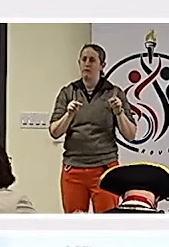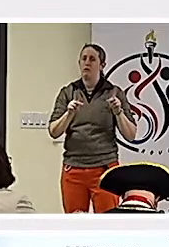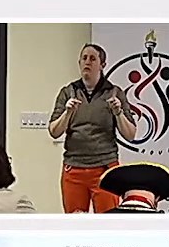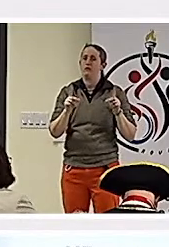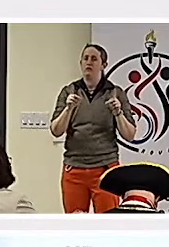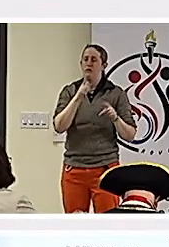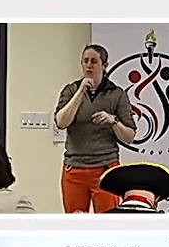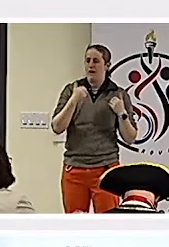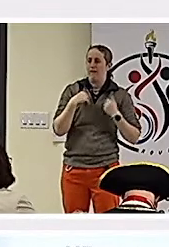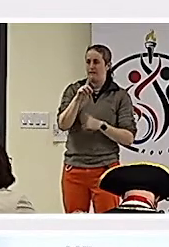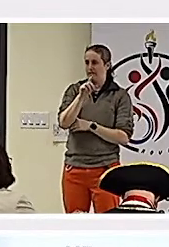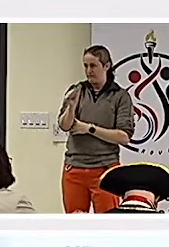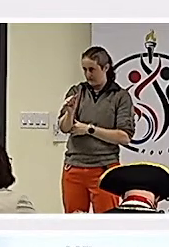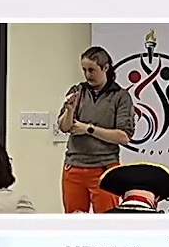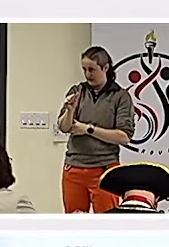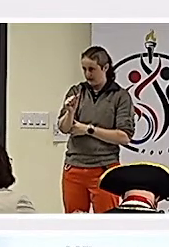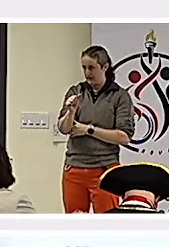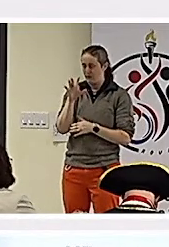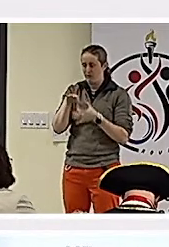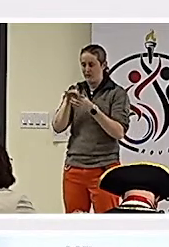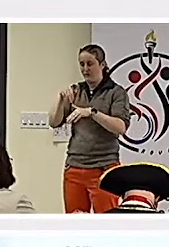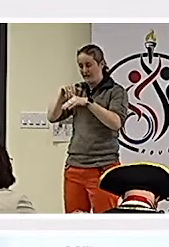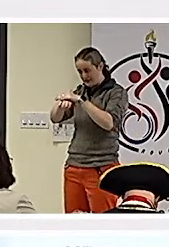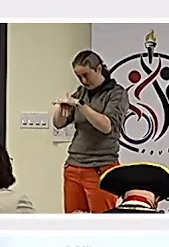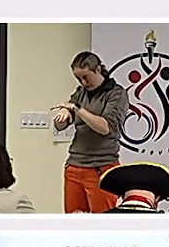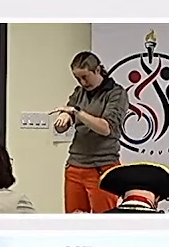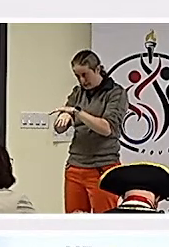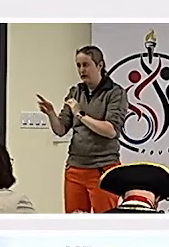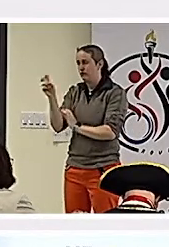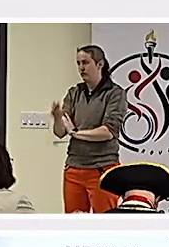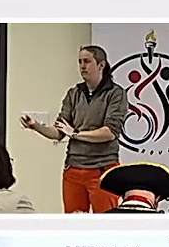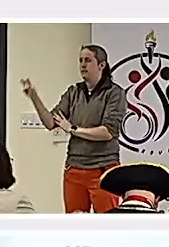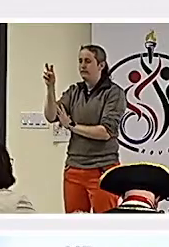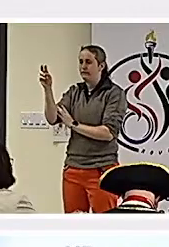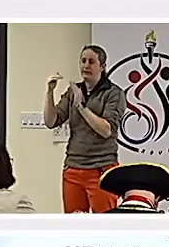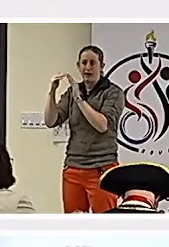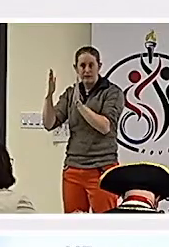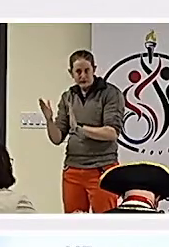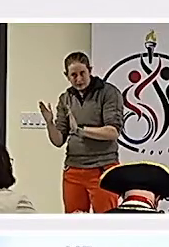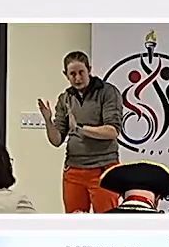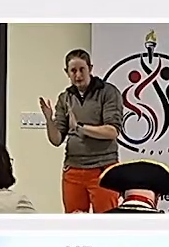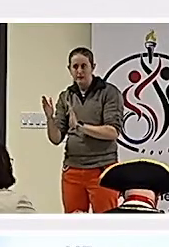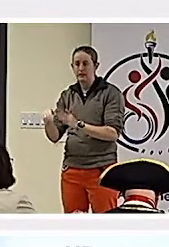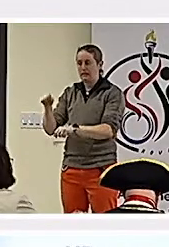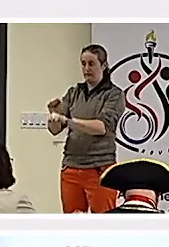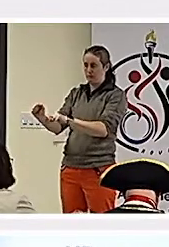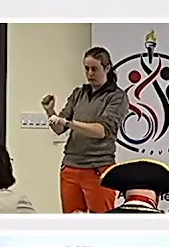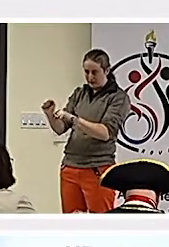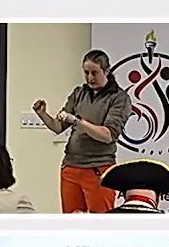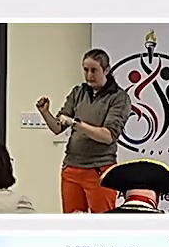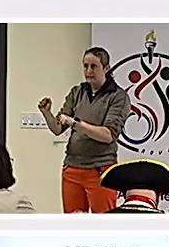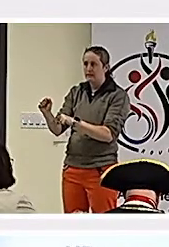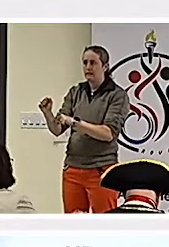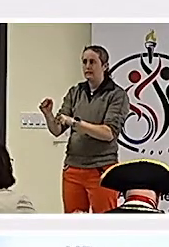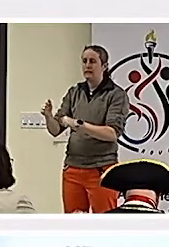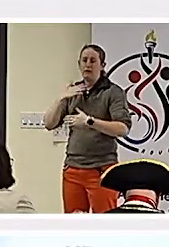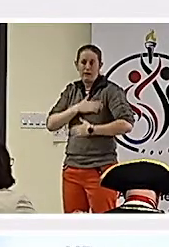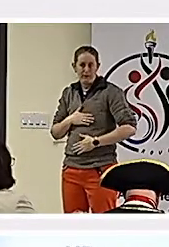in the areas of accessibility, transportation, housing, employment,